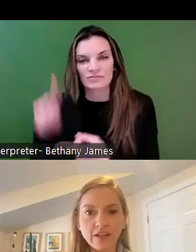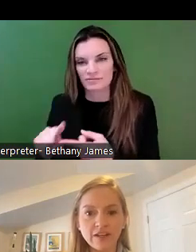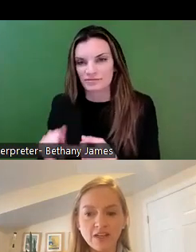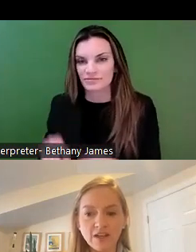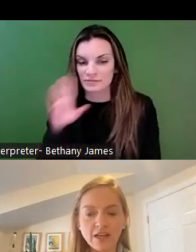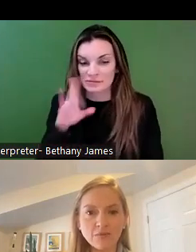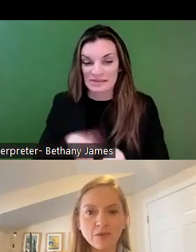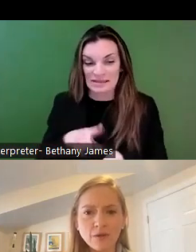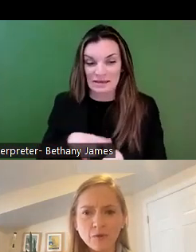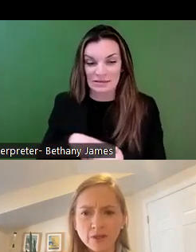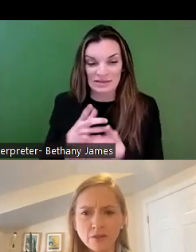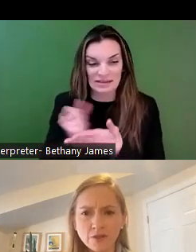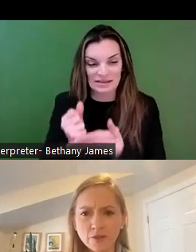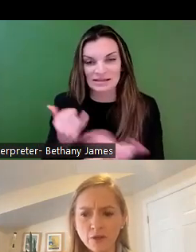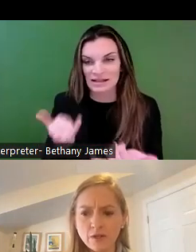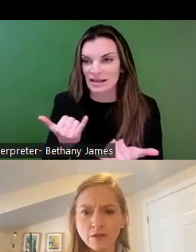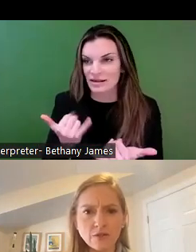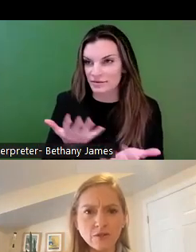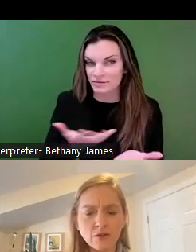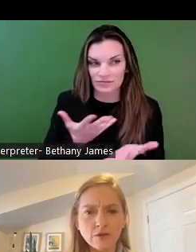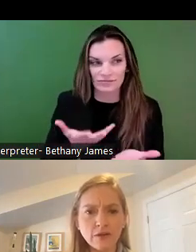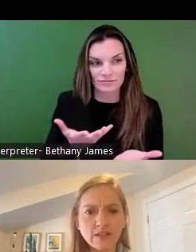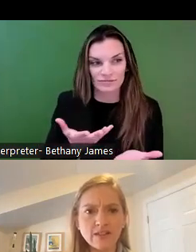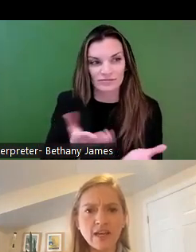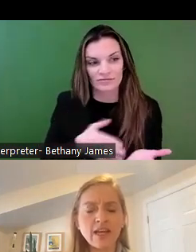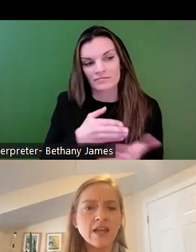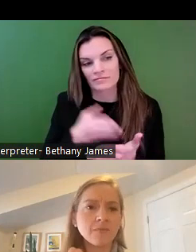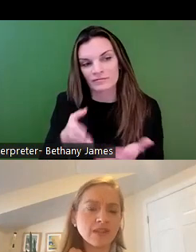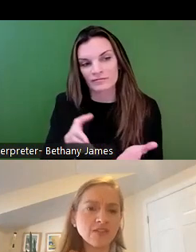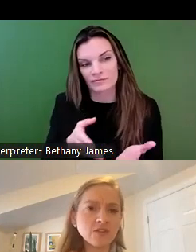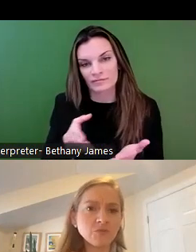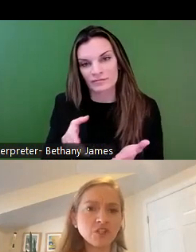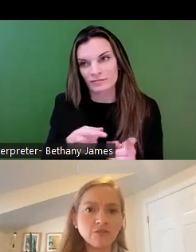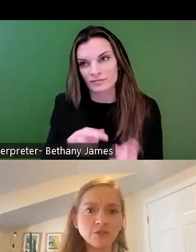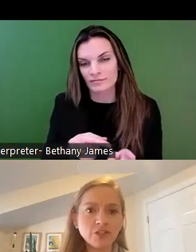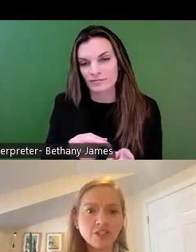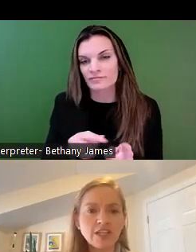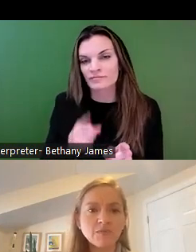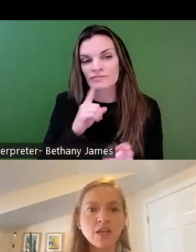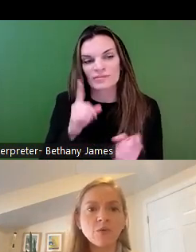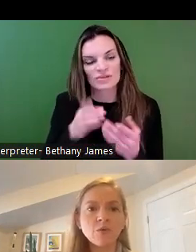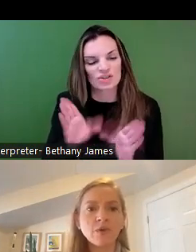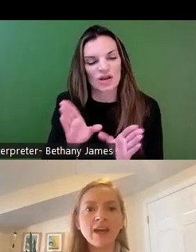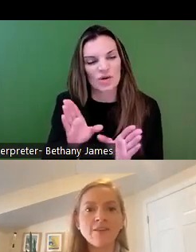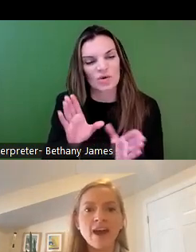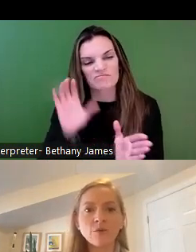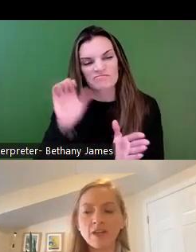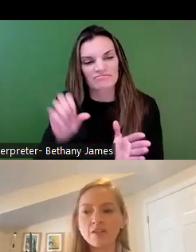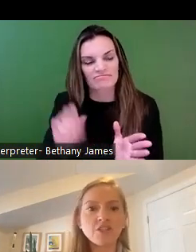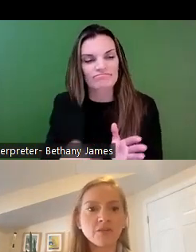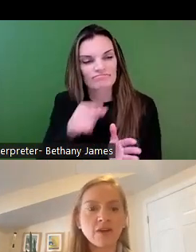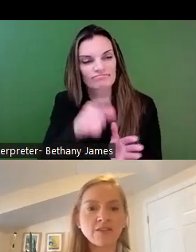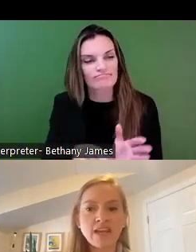I know we're running out of time, so I'm going to just go to our next slide. But these are some general nutrition tips. We want to have